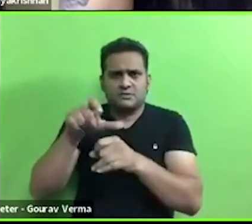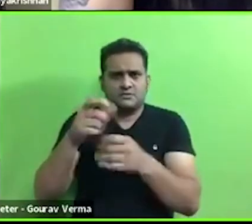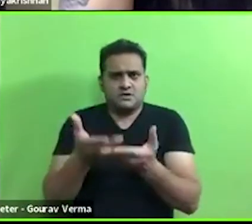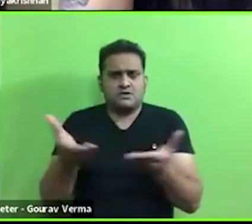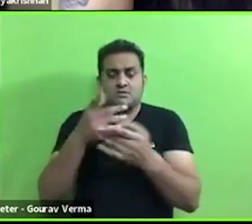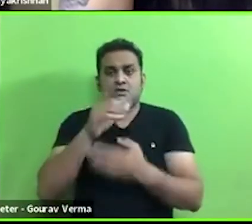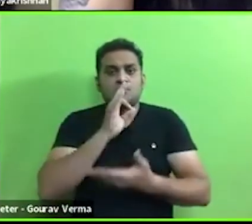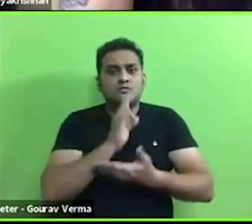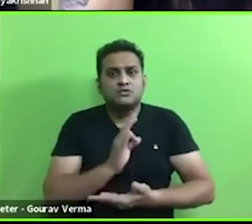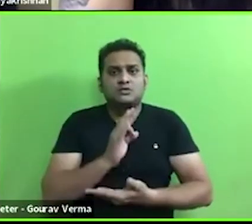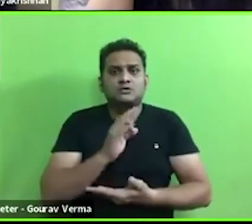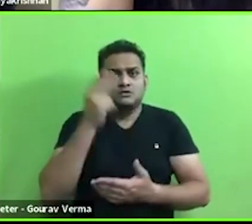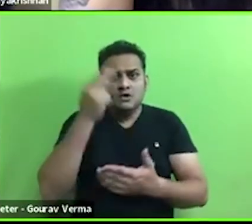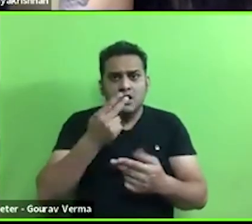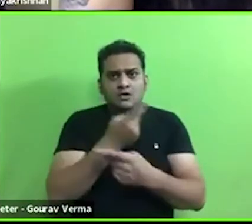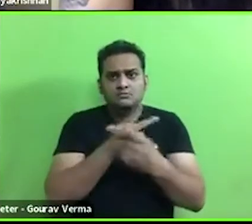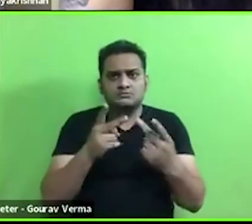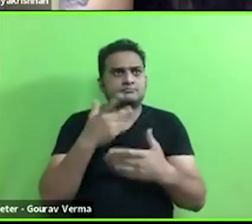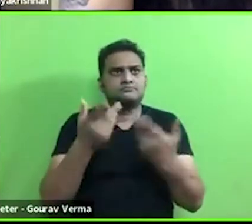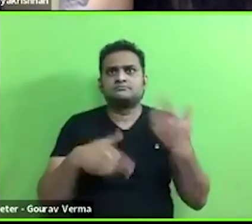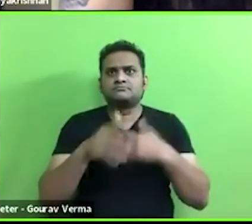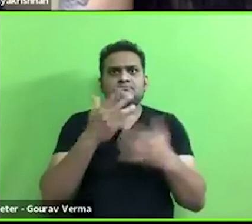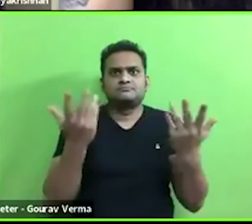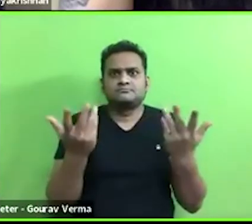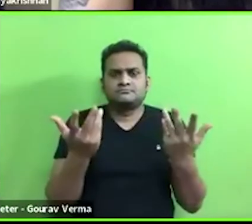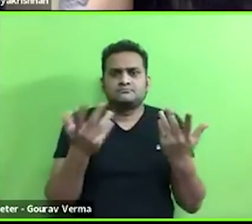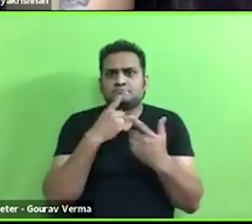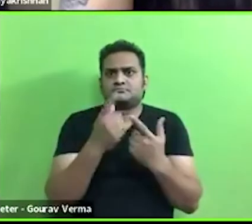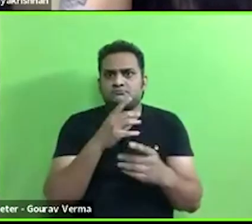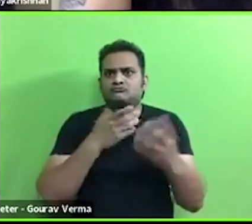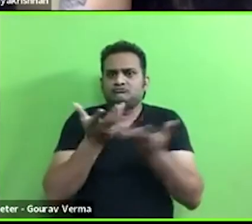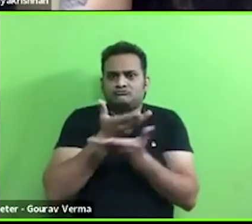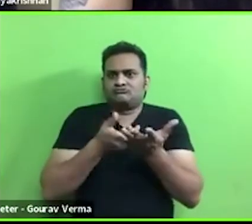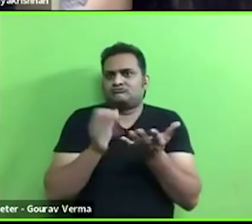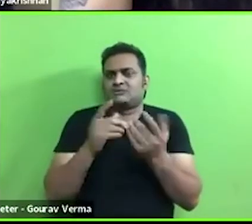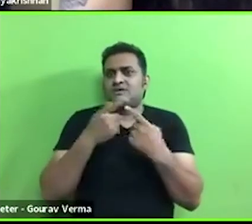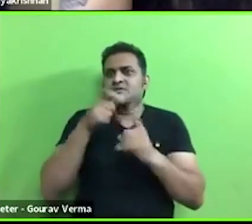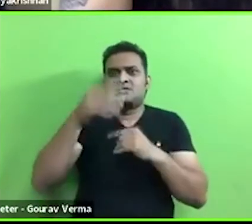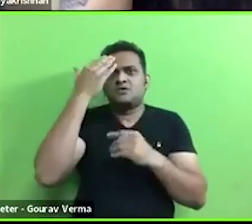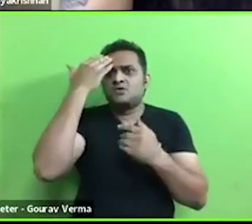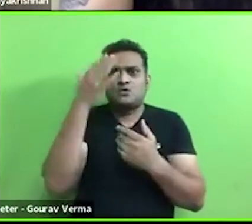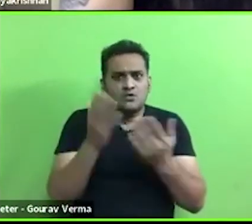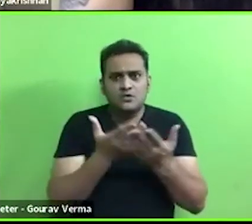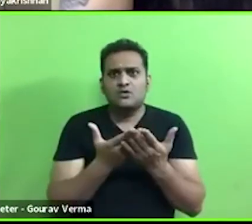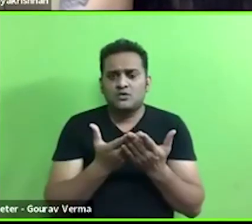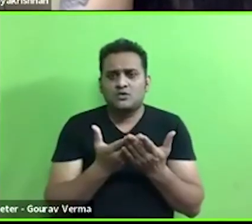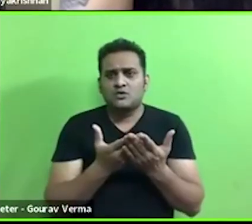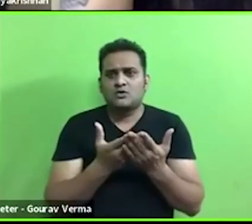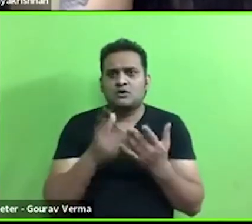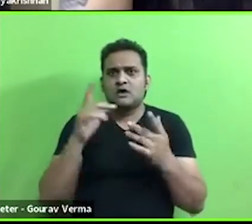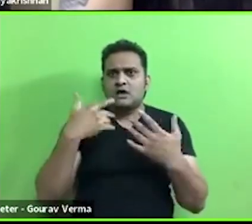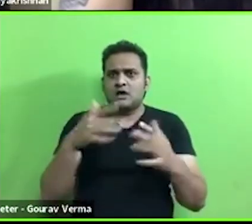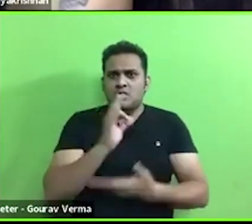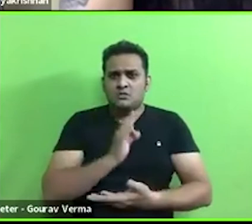Buddhist art and aesthetic is still very much, not part of a conversation. And people, I don't even know about the richness of